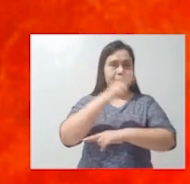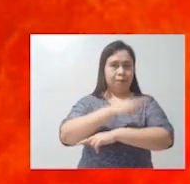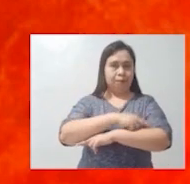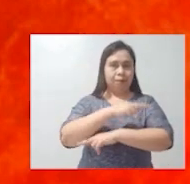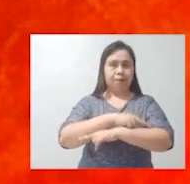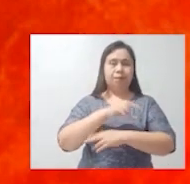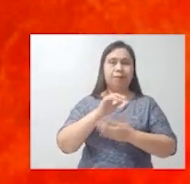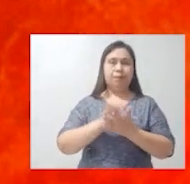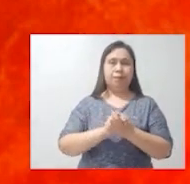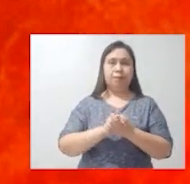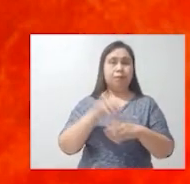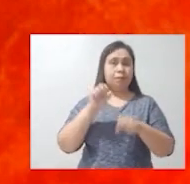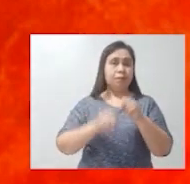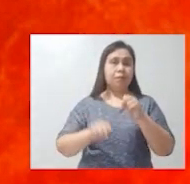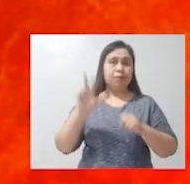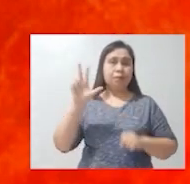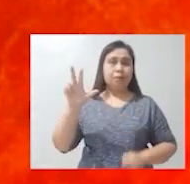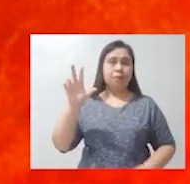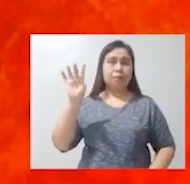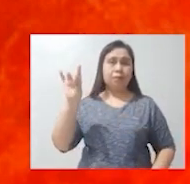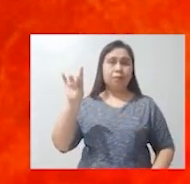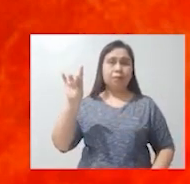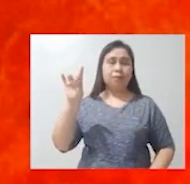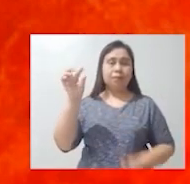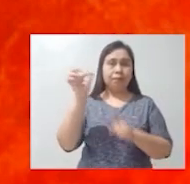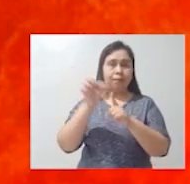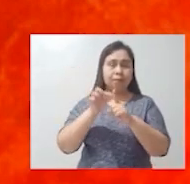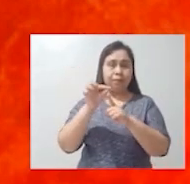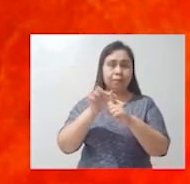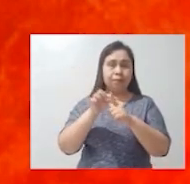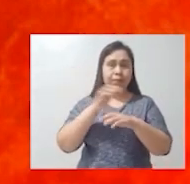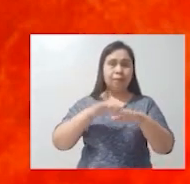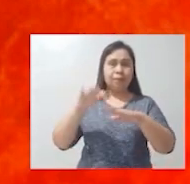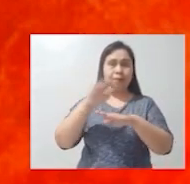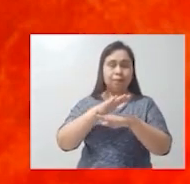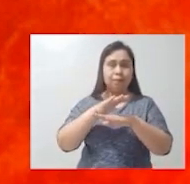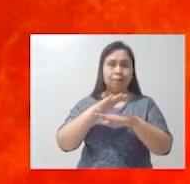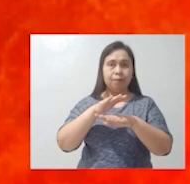38 degrees Celsius above is considered a fever.